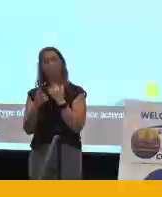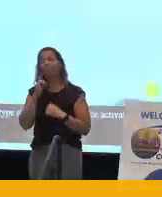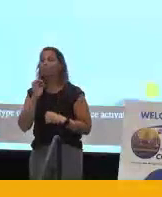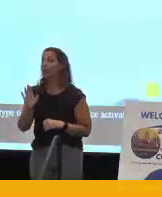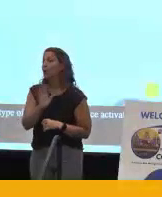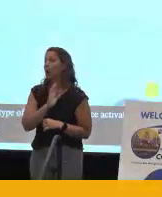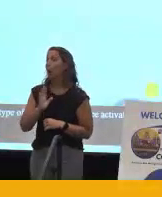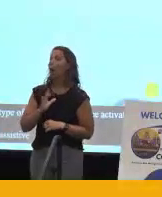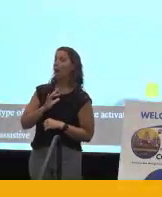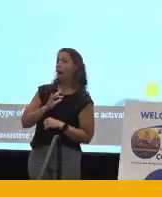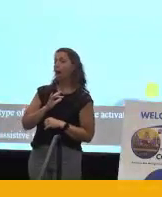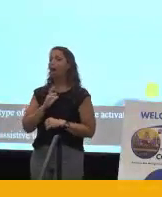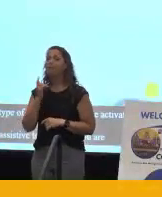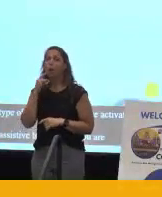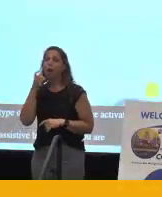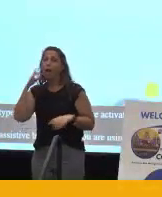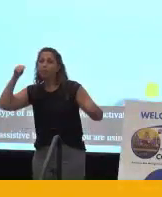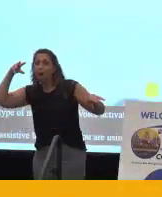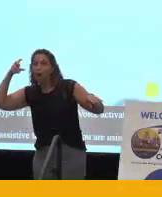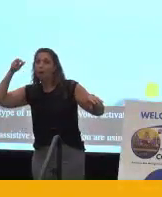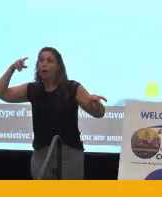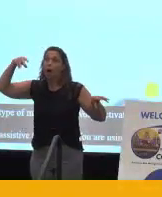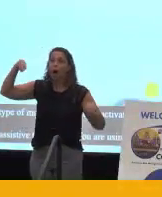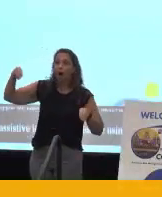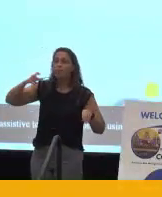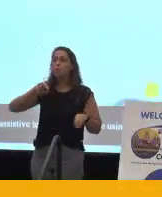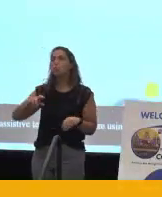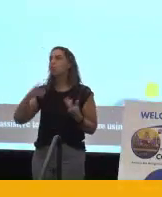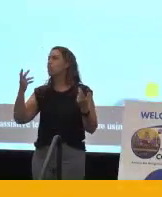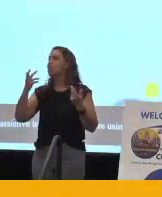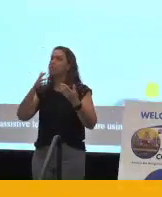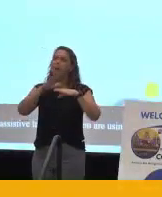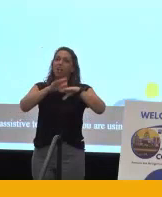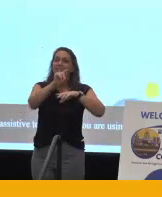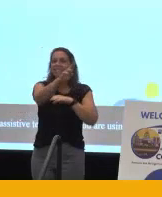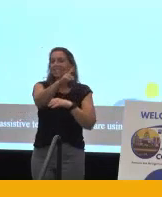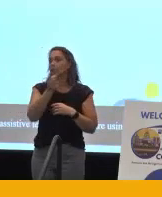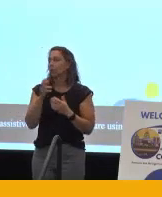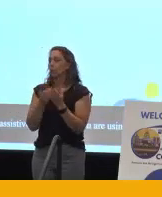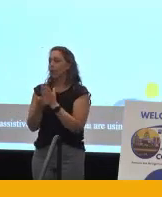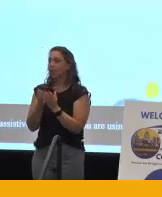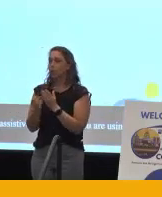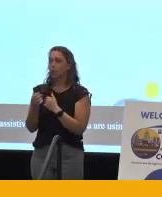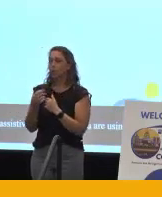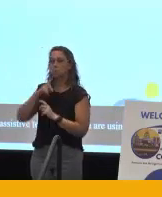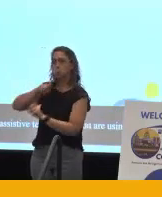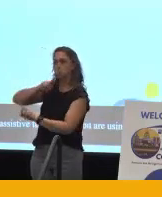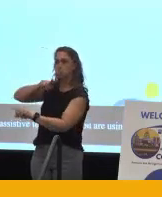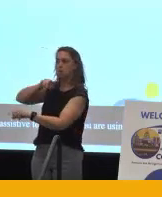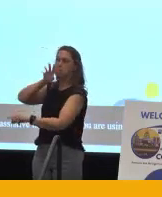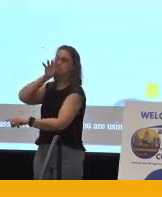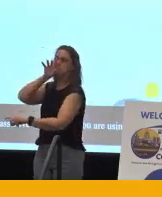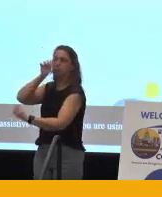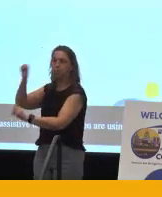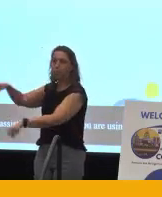to turn your lights on, to turn your lights off, maybe to access your TV. There's all kinds of things that you can do with